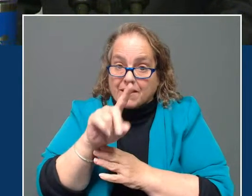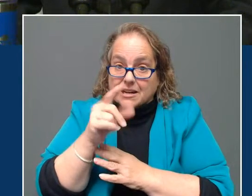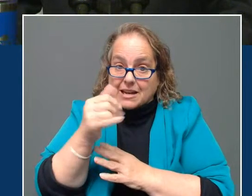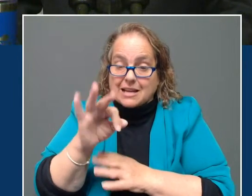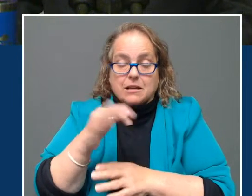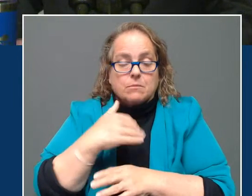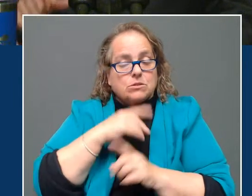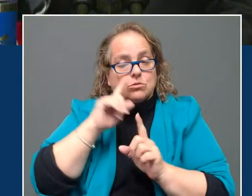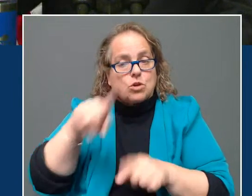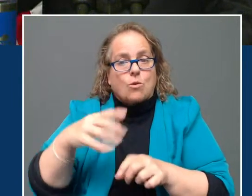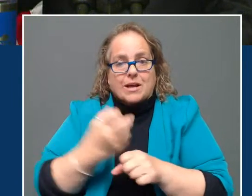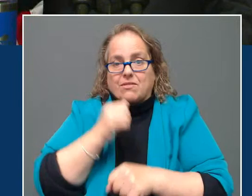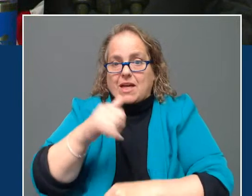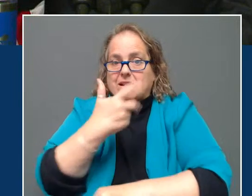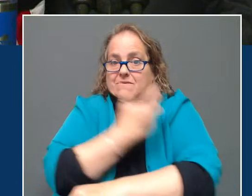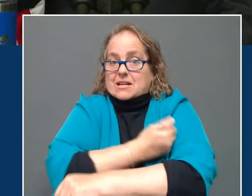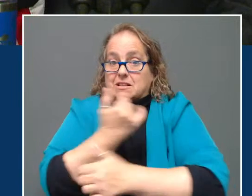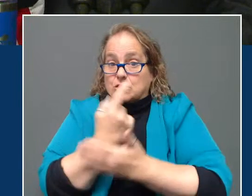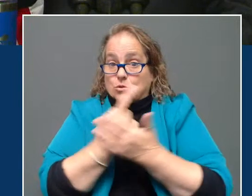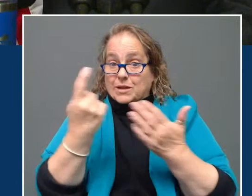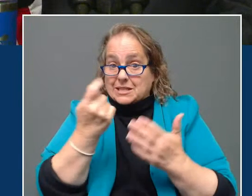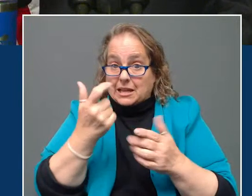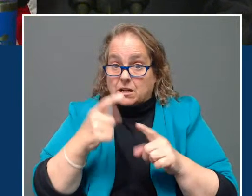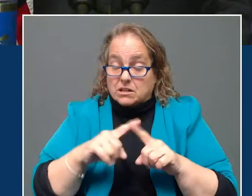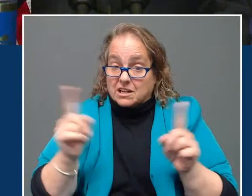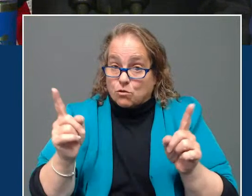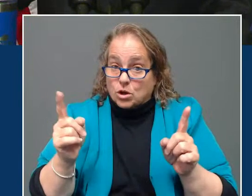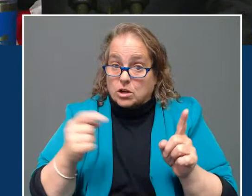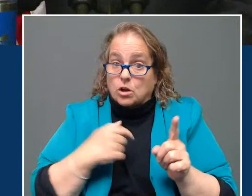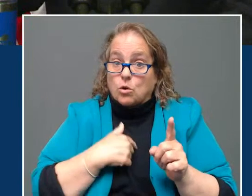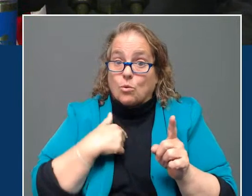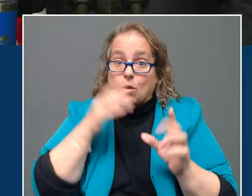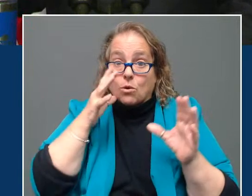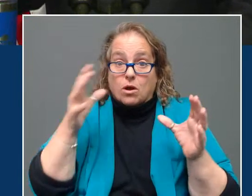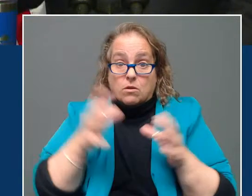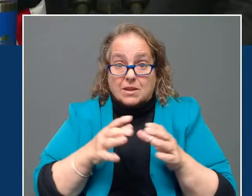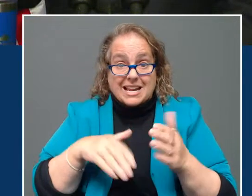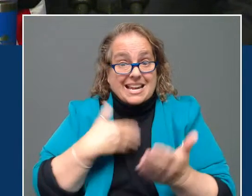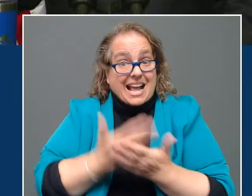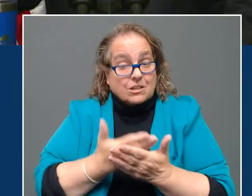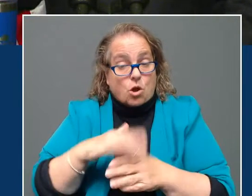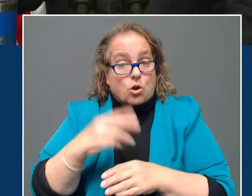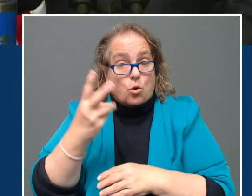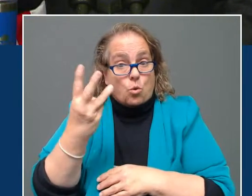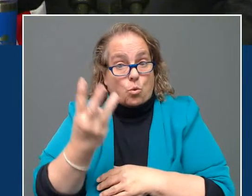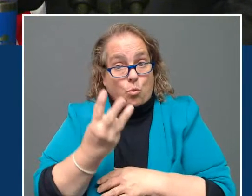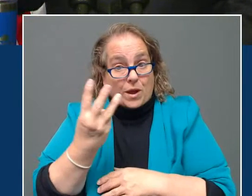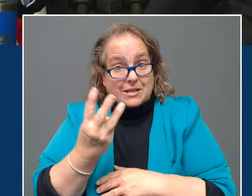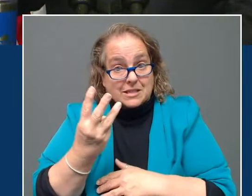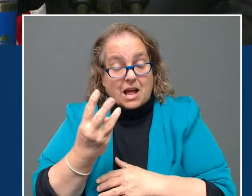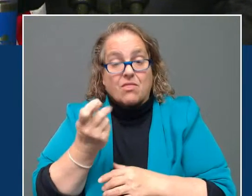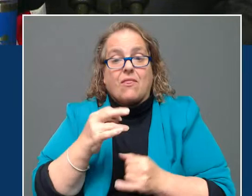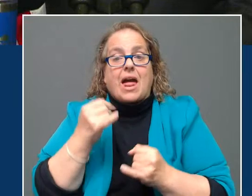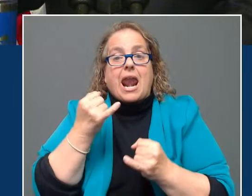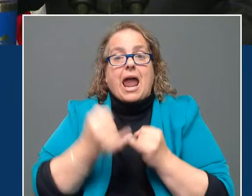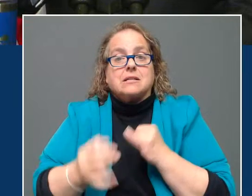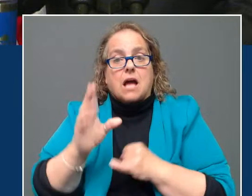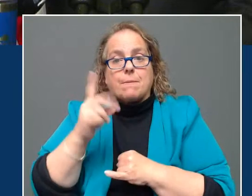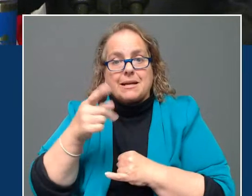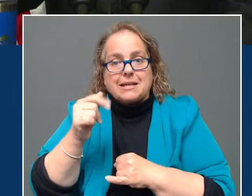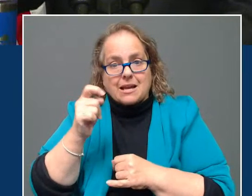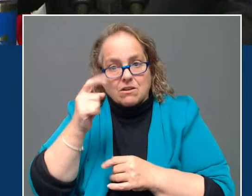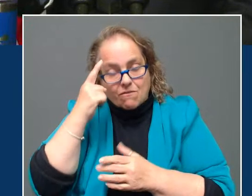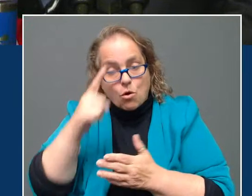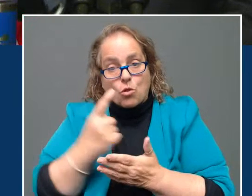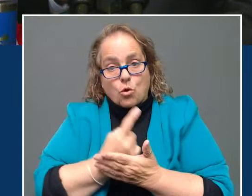This week is a little bit different. We are going to get together next on Wednesday And that will be the last update for the week because I'm going to try